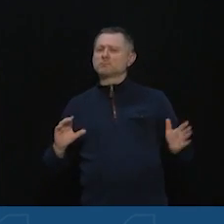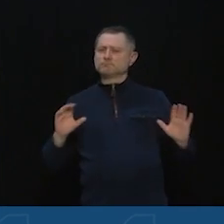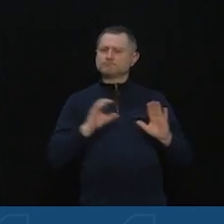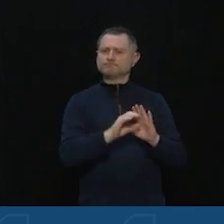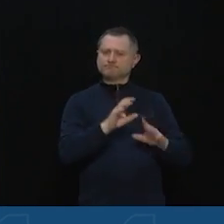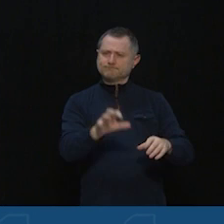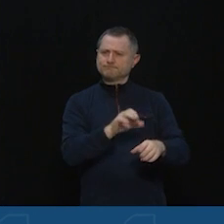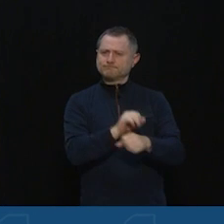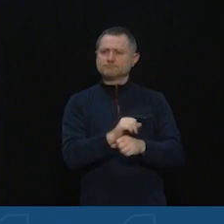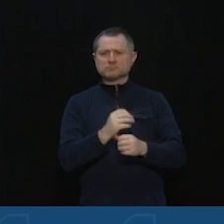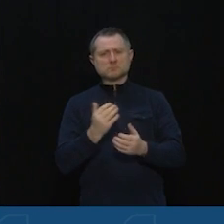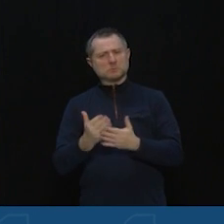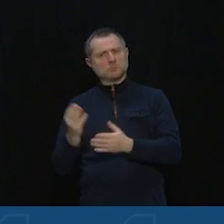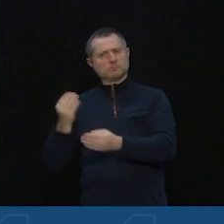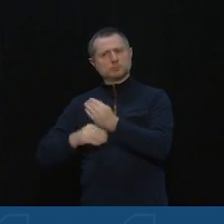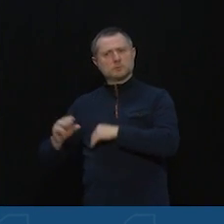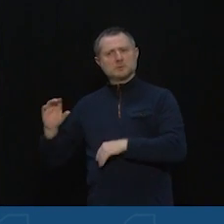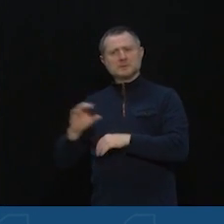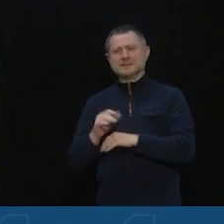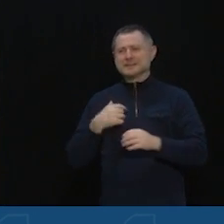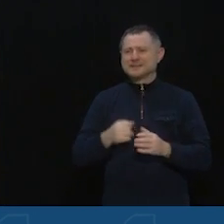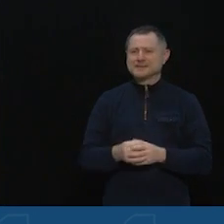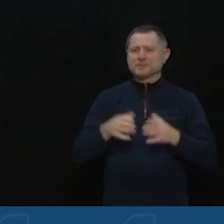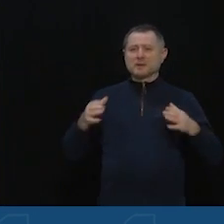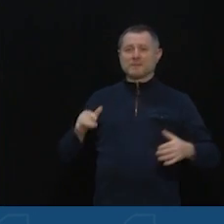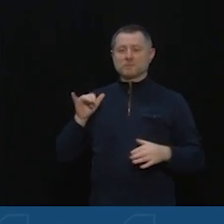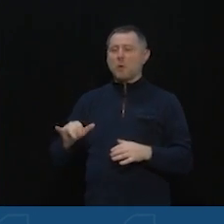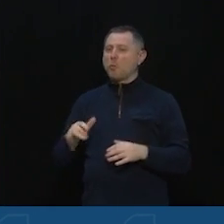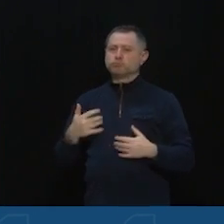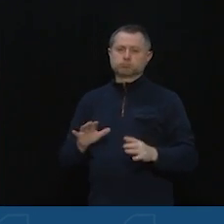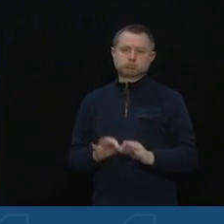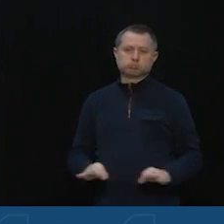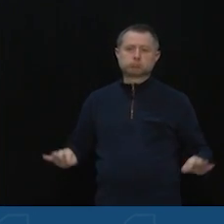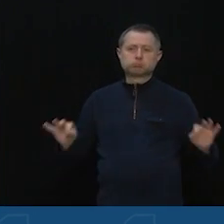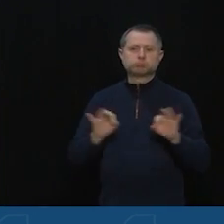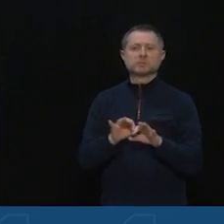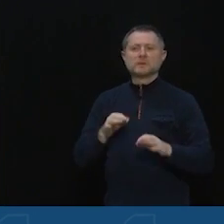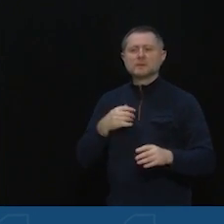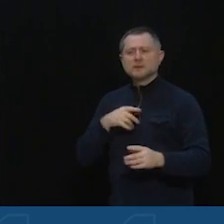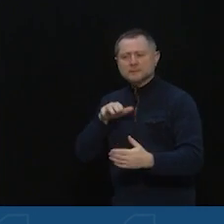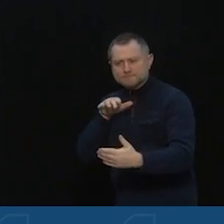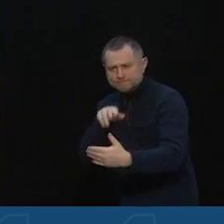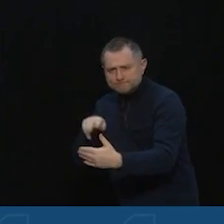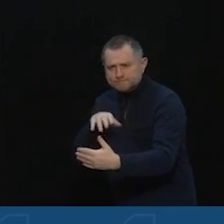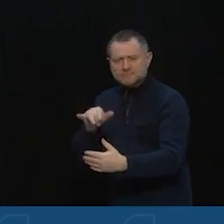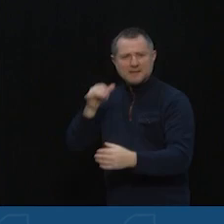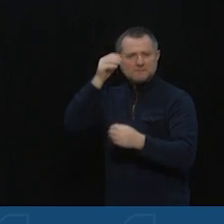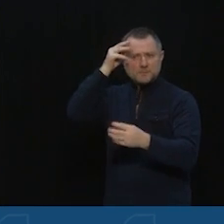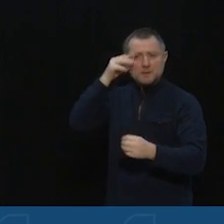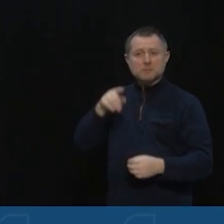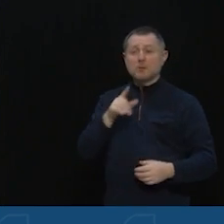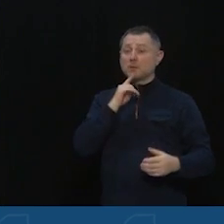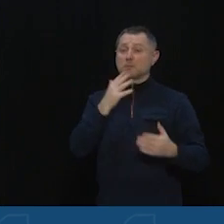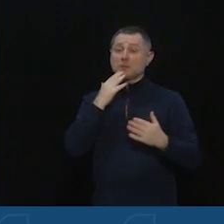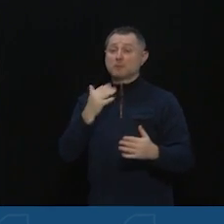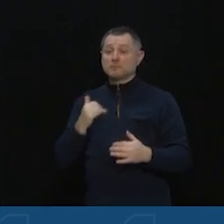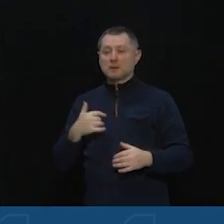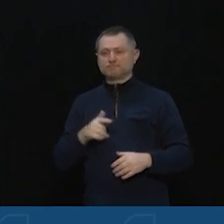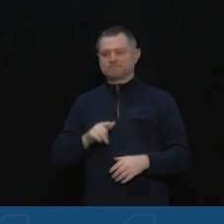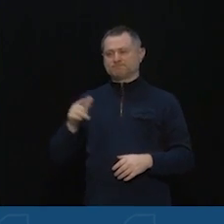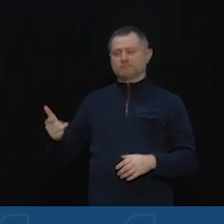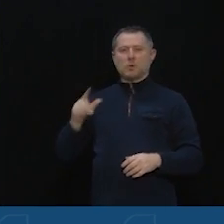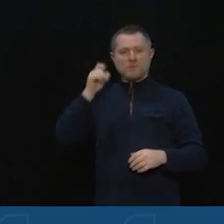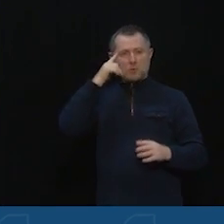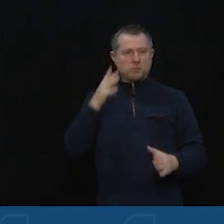executive budget to expand this very important and very powerful surveillance tool. Thank you very much, and I'll hand the podium back to the Governor. Thank